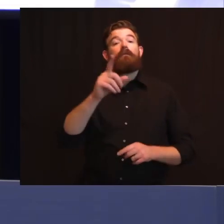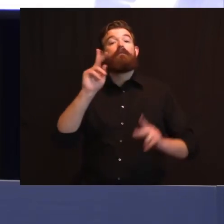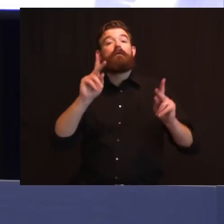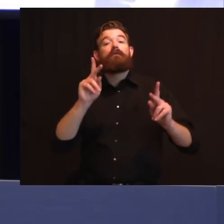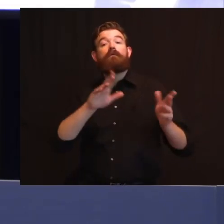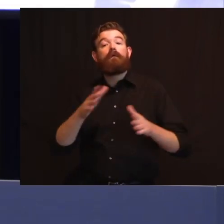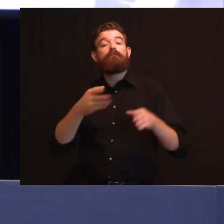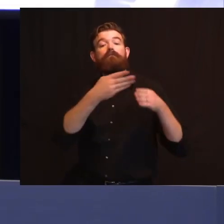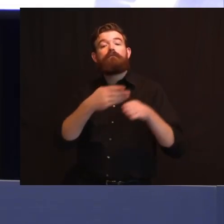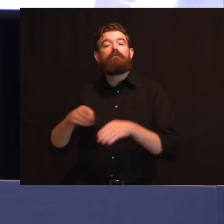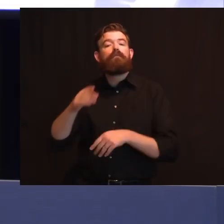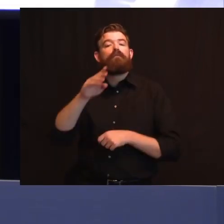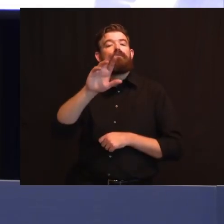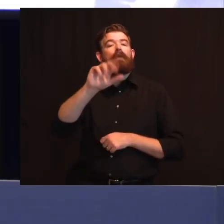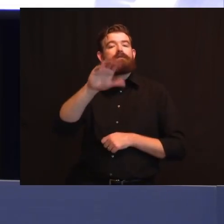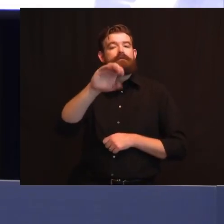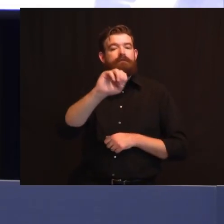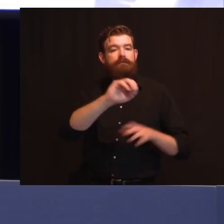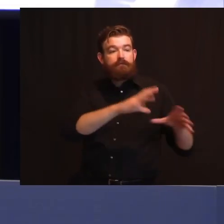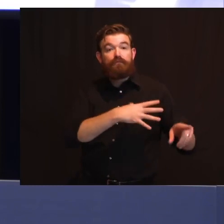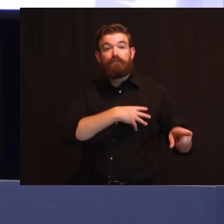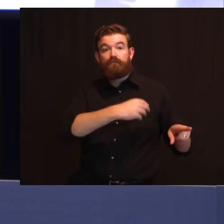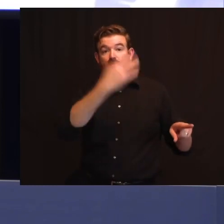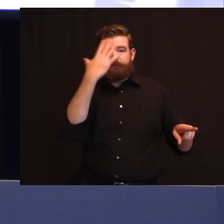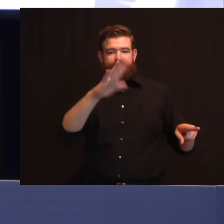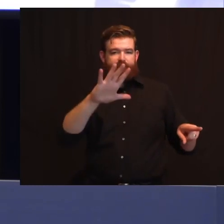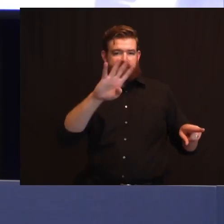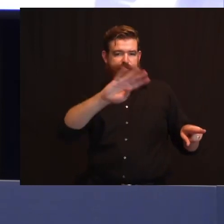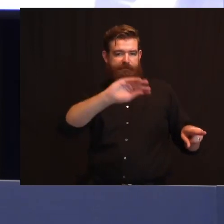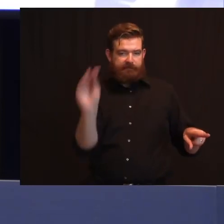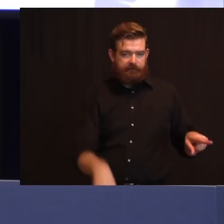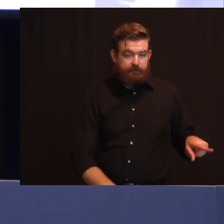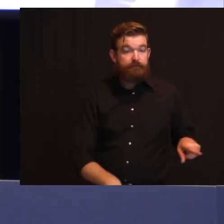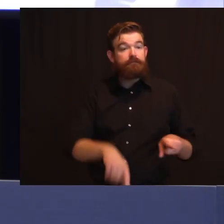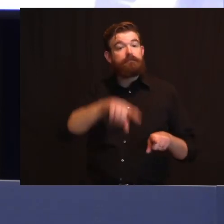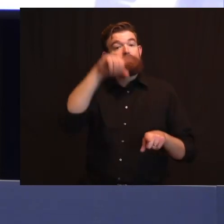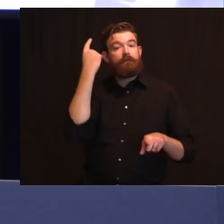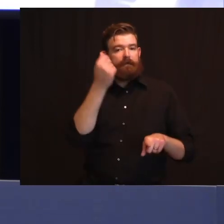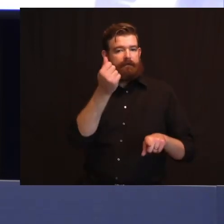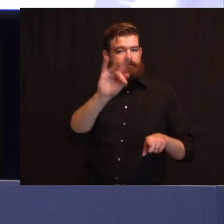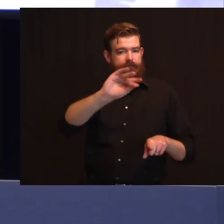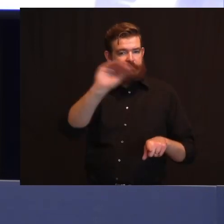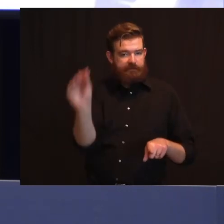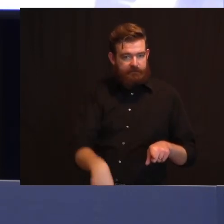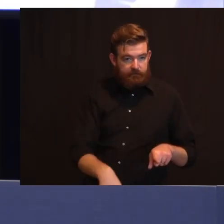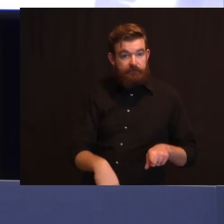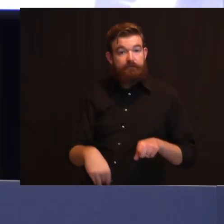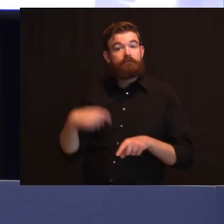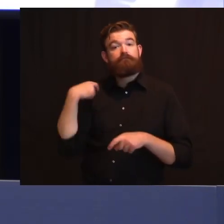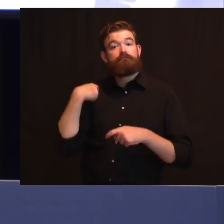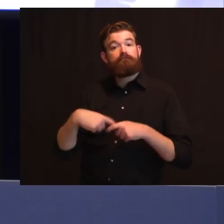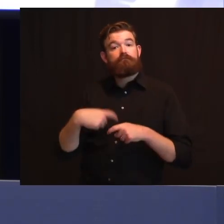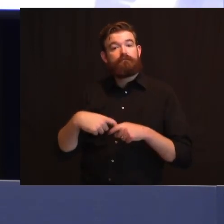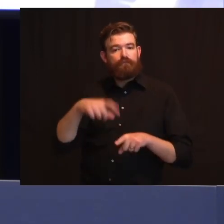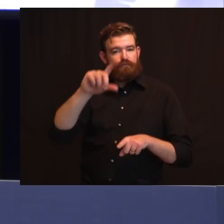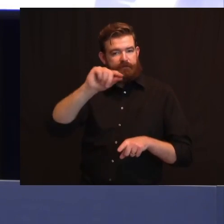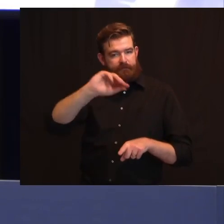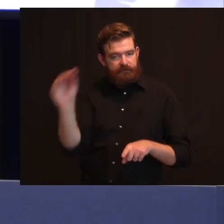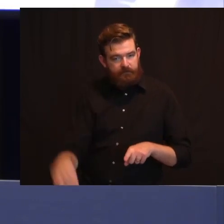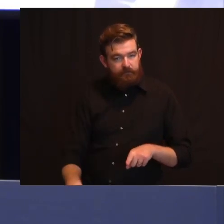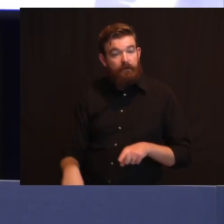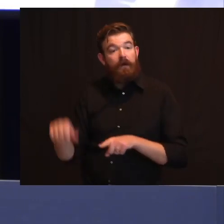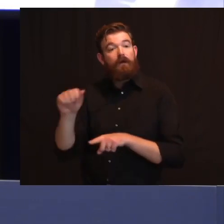is as follows: white 54%, black 18.3%, Hispanic 20.3%, Asian 5.5%, and